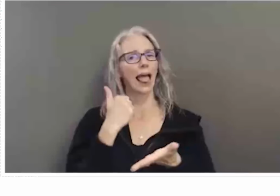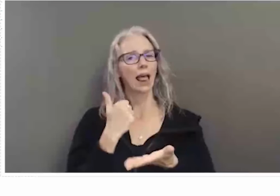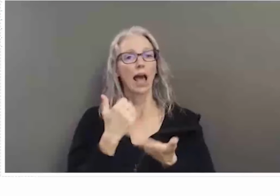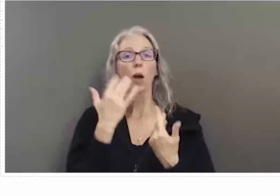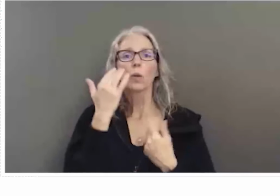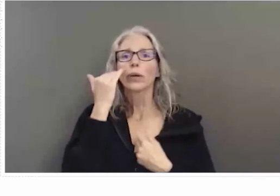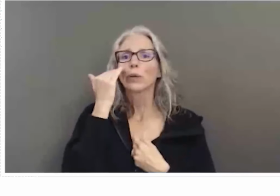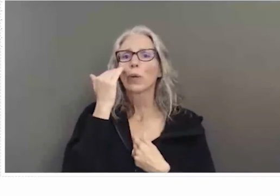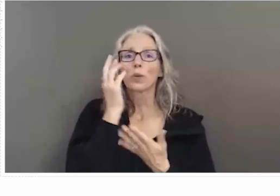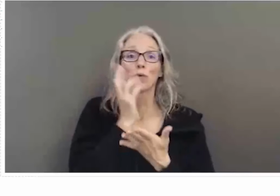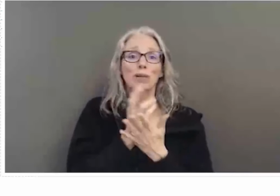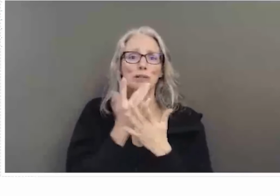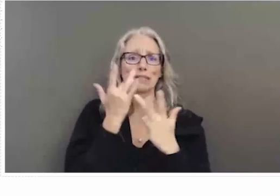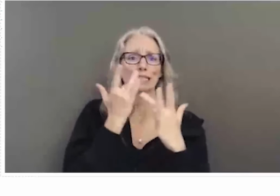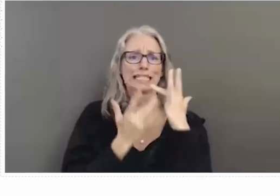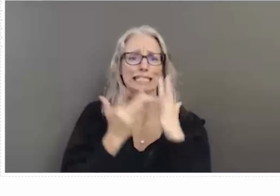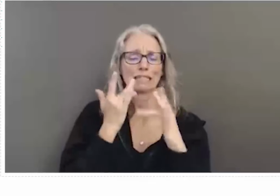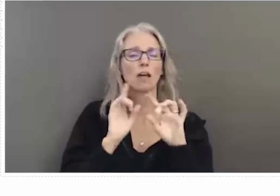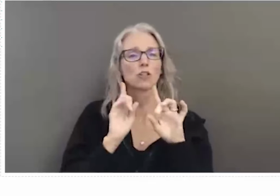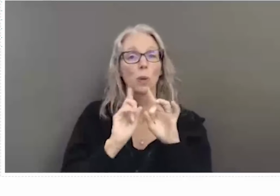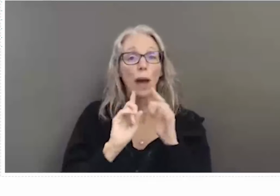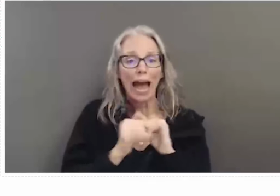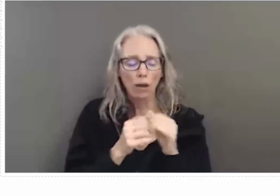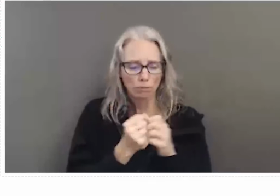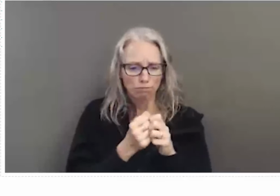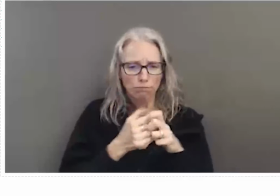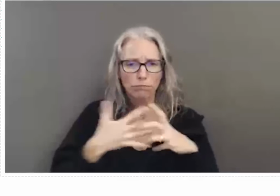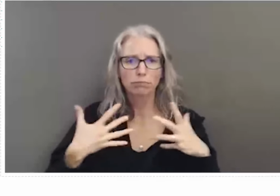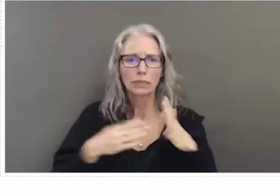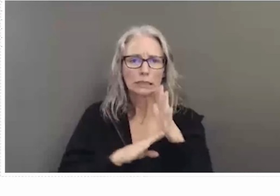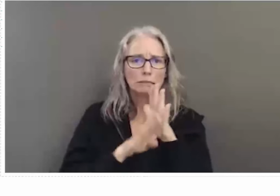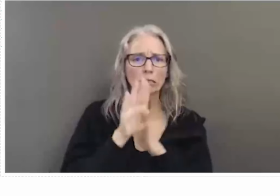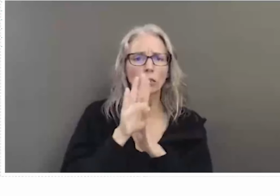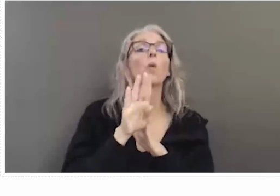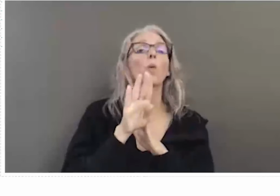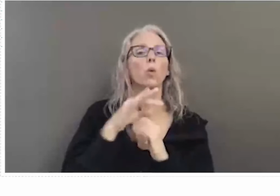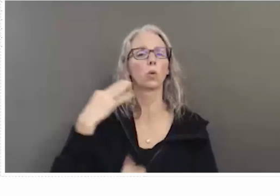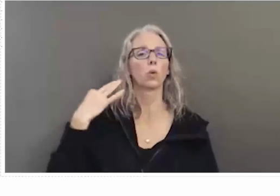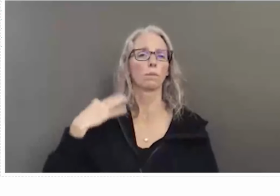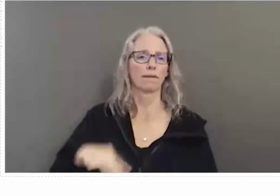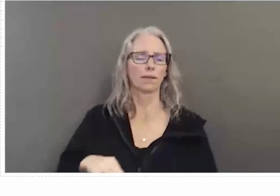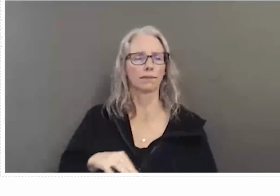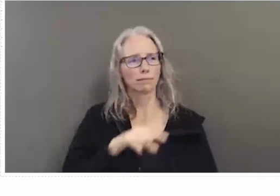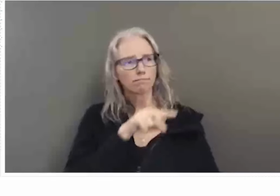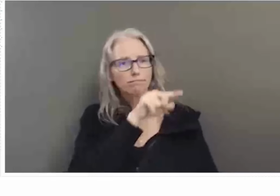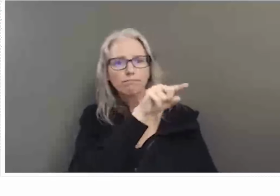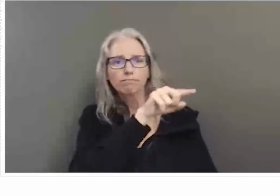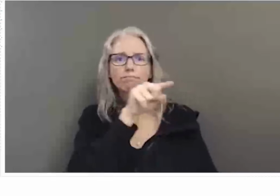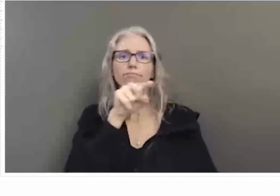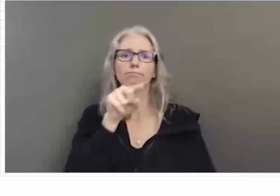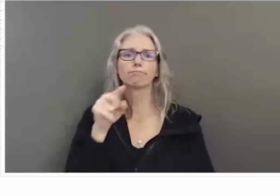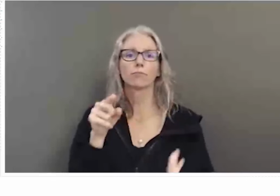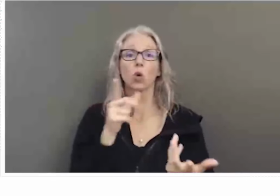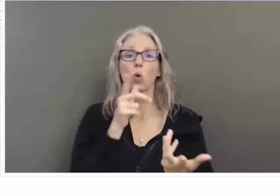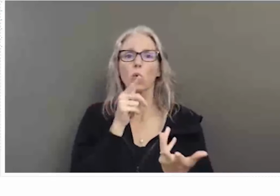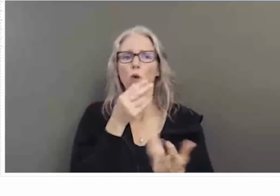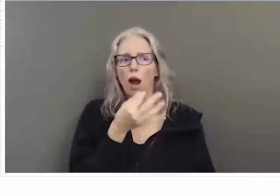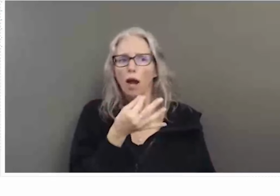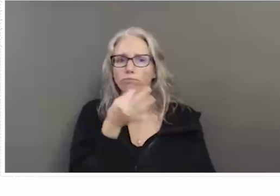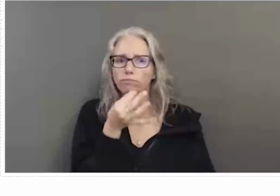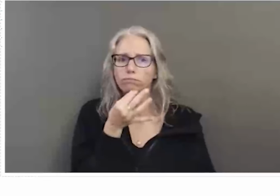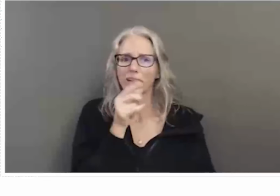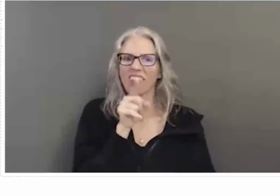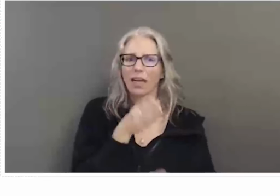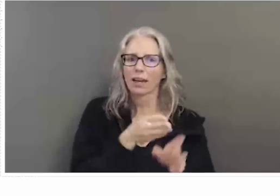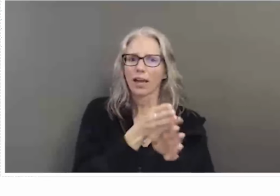resources, and hearing advice and insight from experienced folks in this area. And for